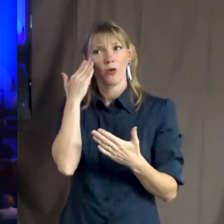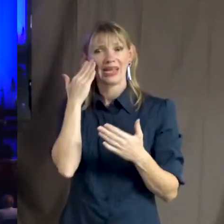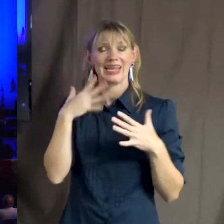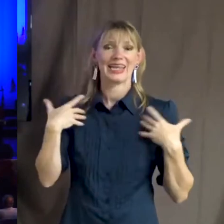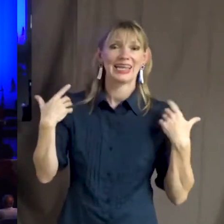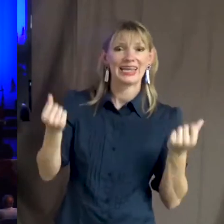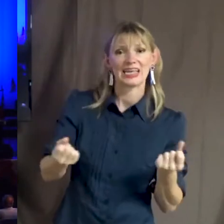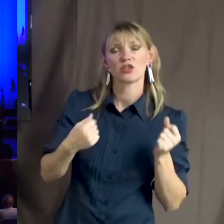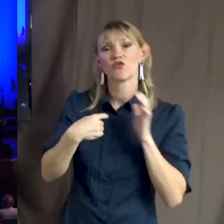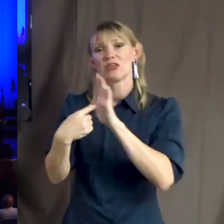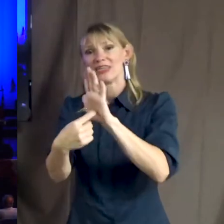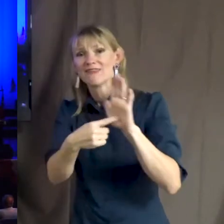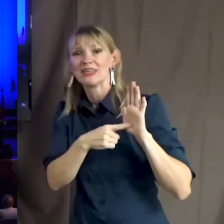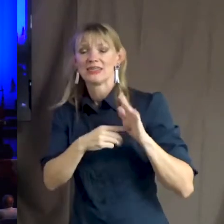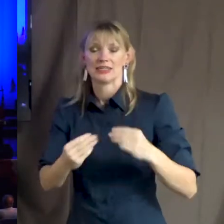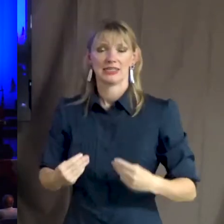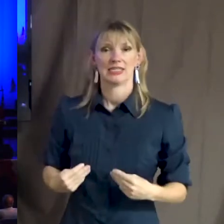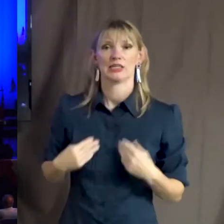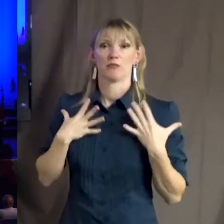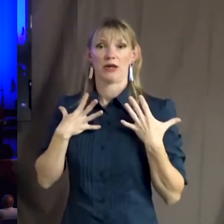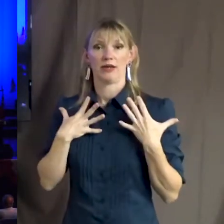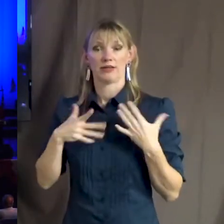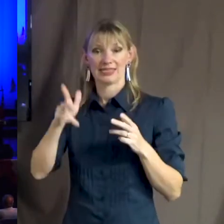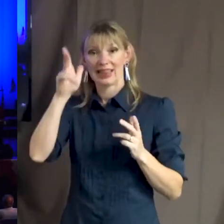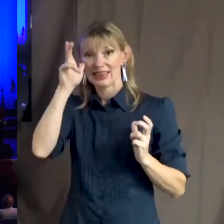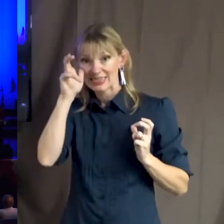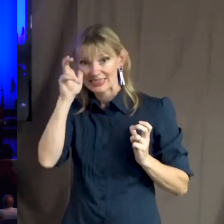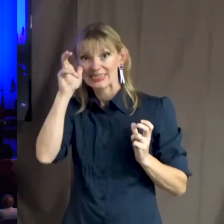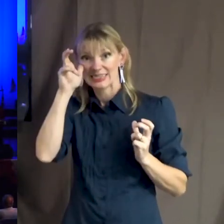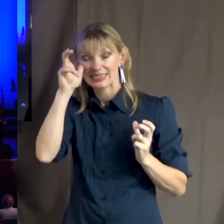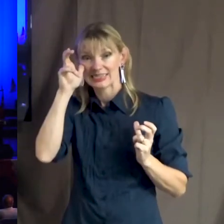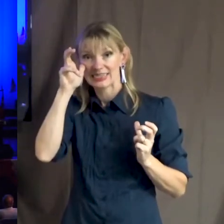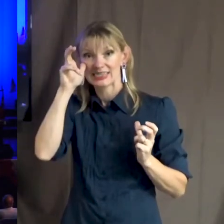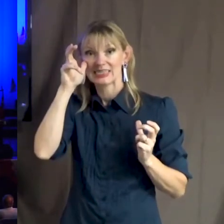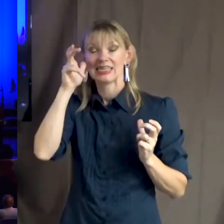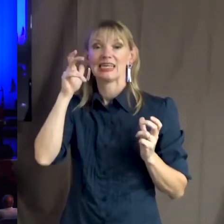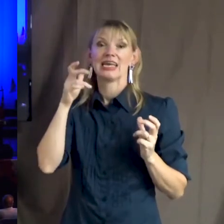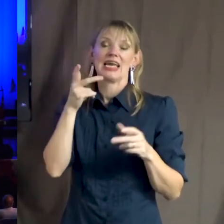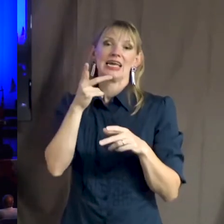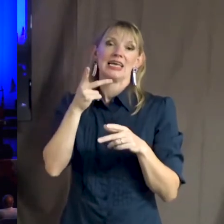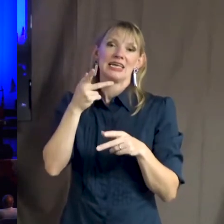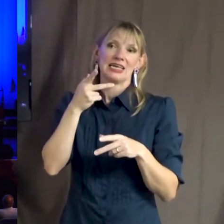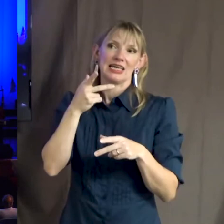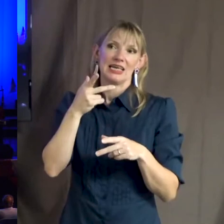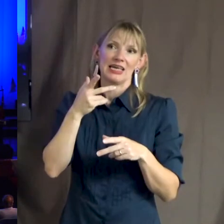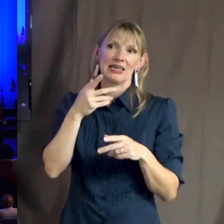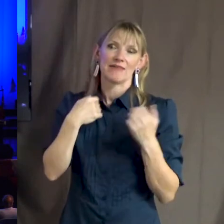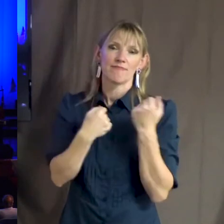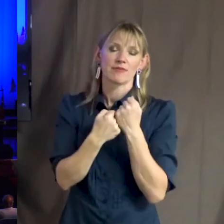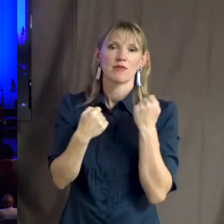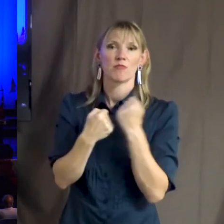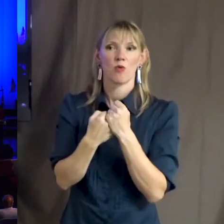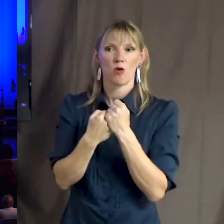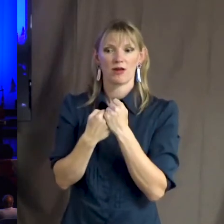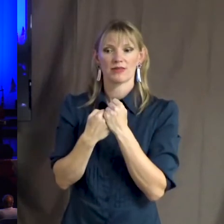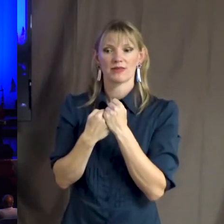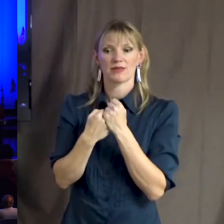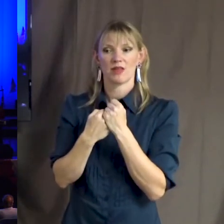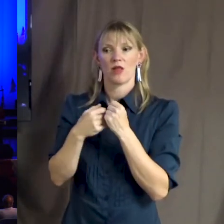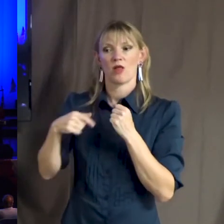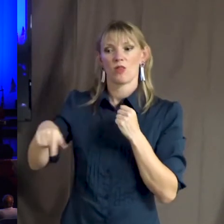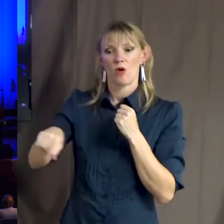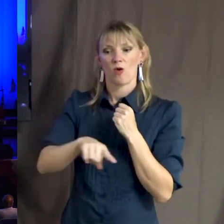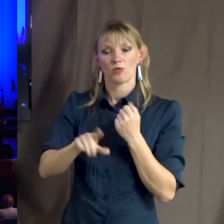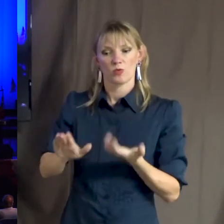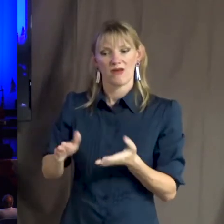reveals, it inspires, it listens deeply, and it carries the echo of heroes and heroines